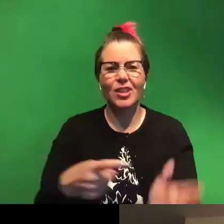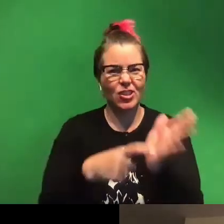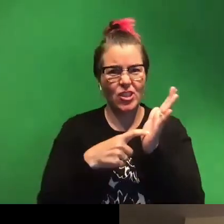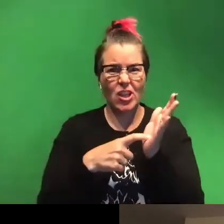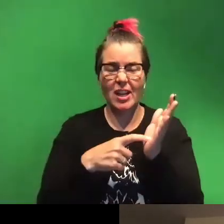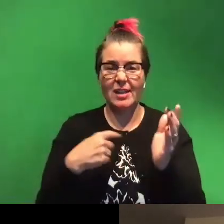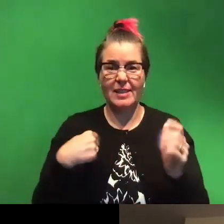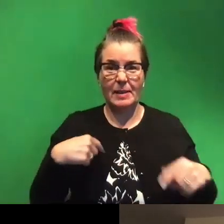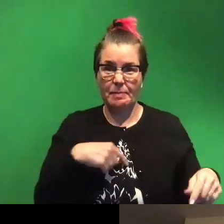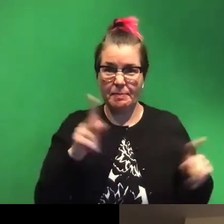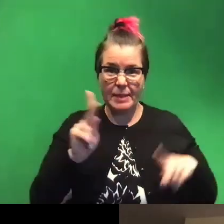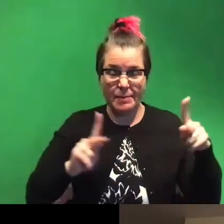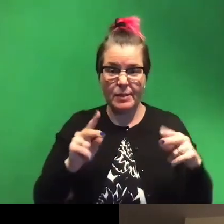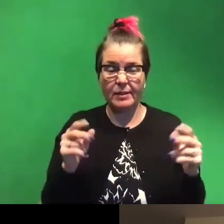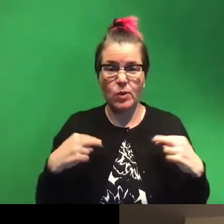humanity a